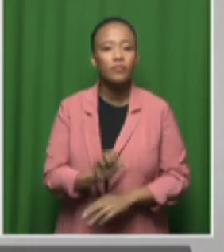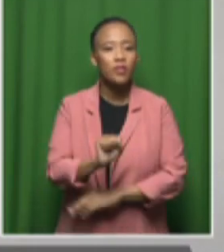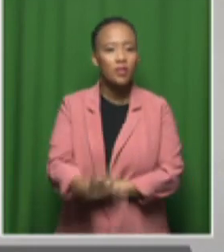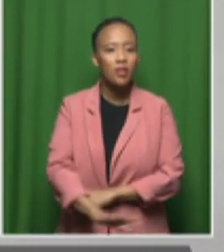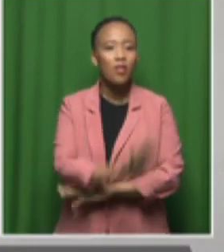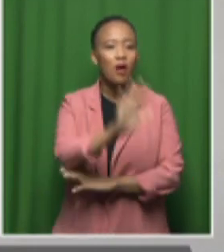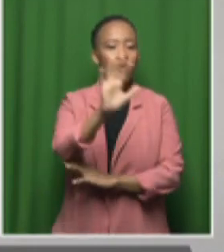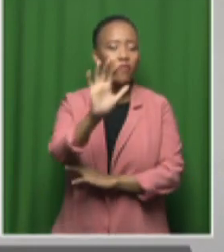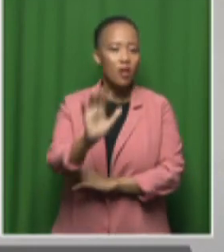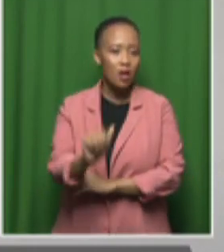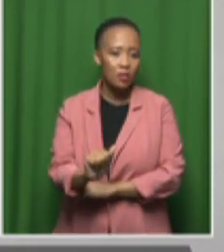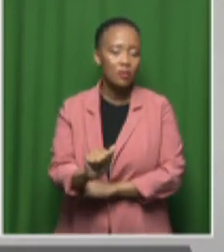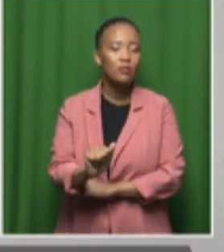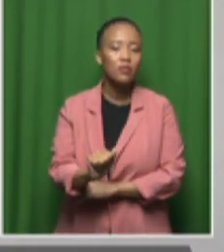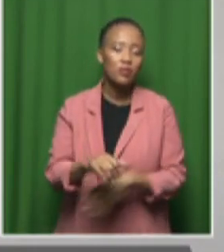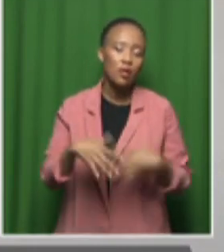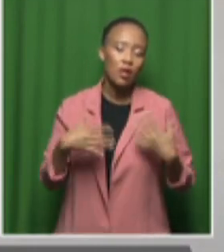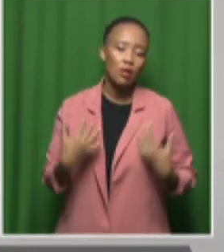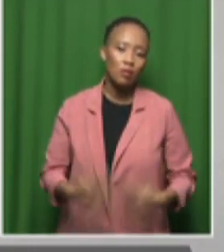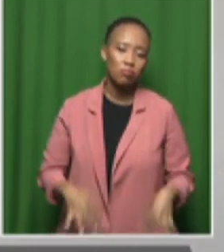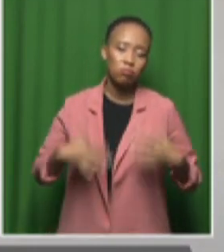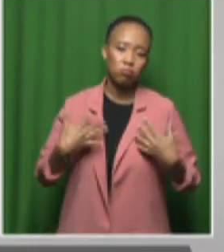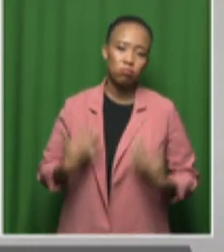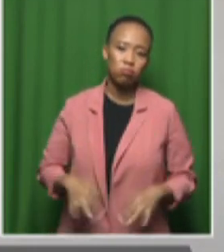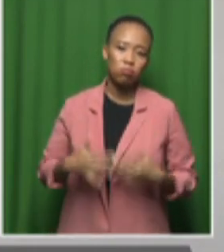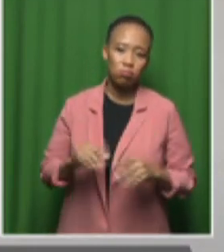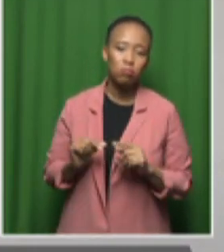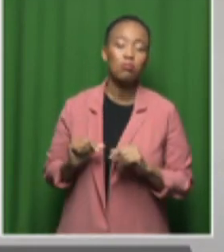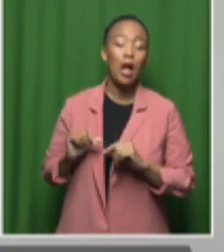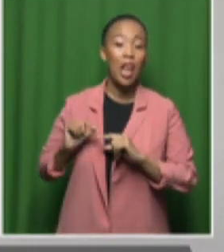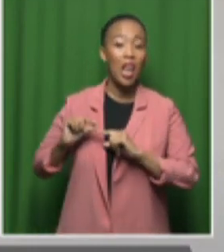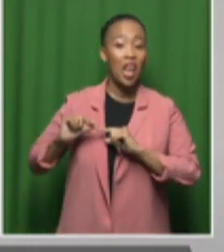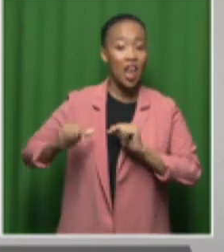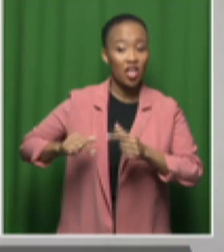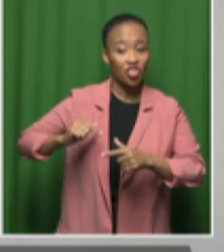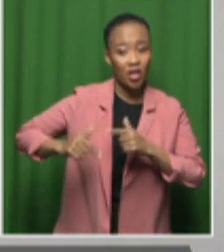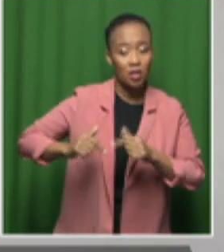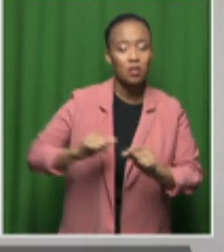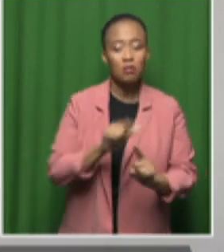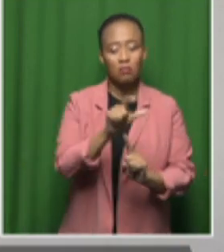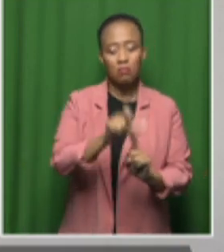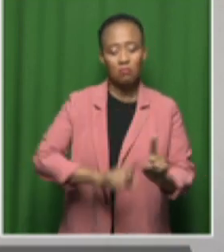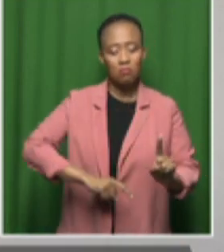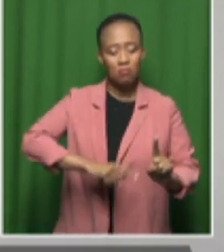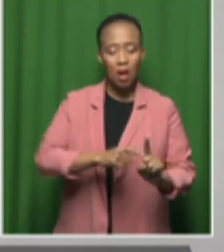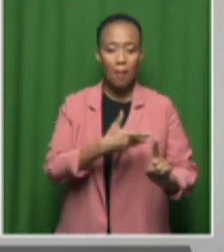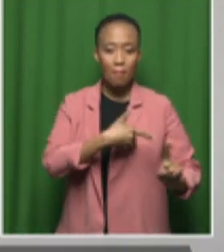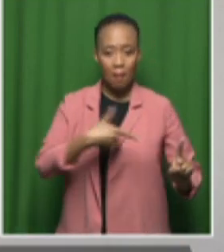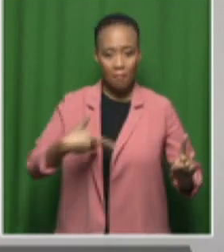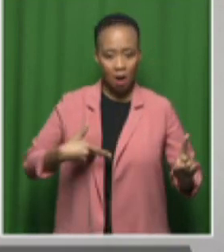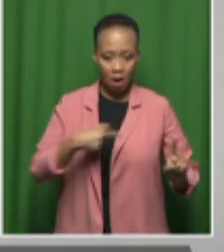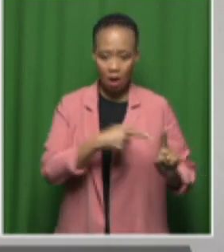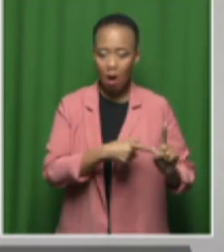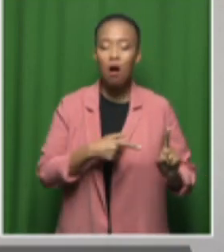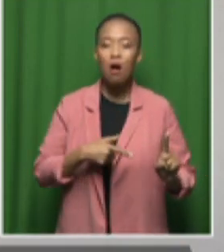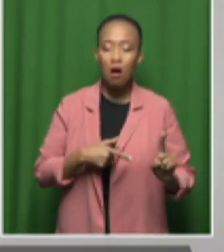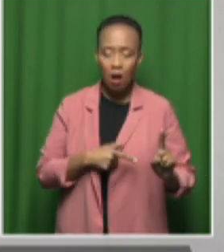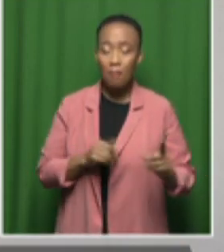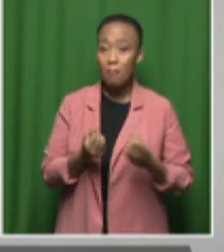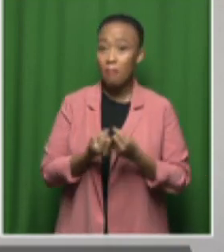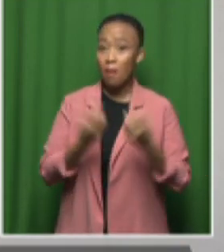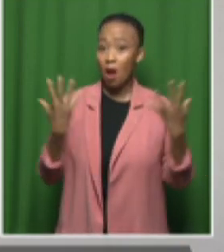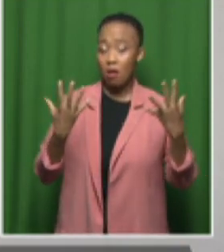the work of a legend like Mom Esther. This is an achievement that many artists never live to